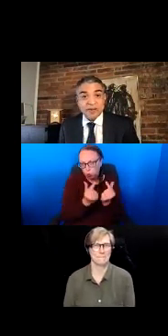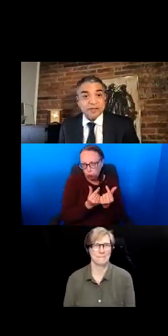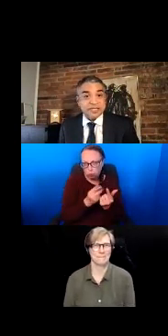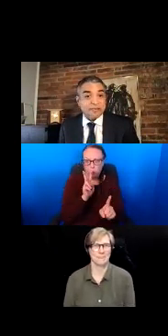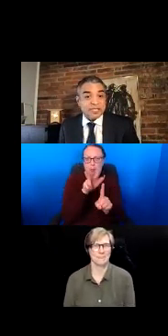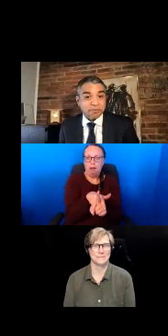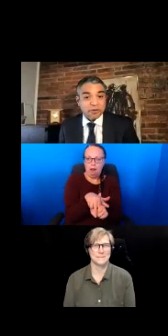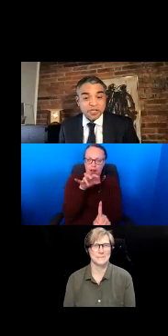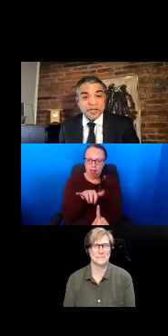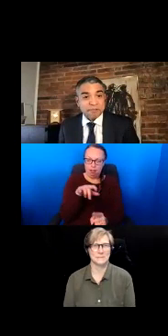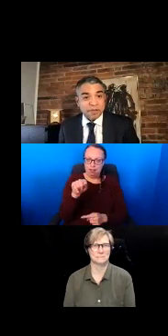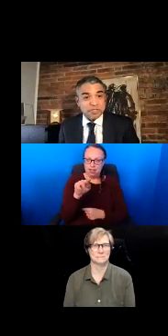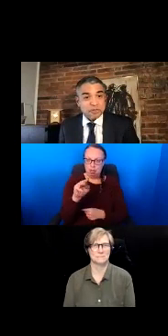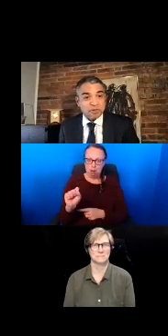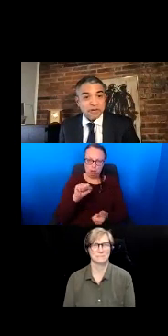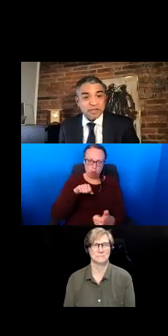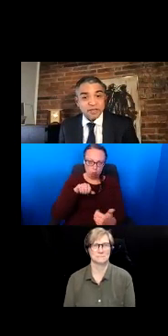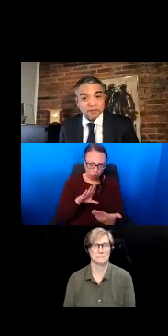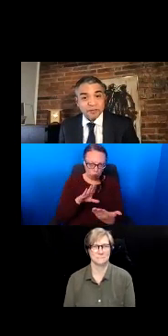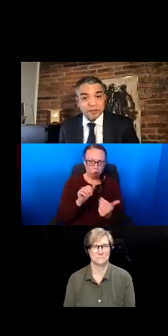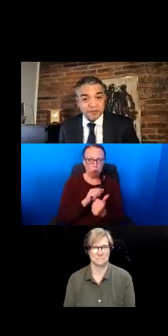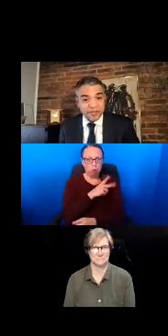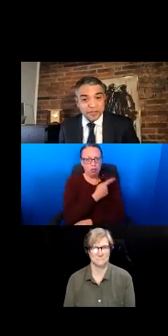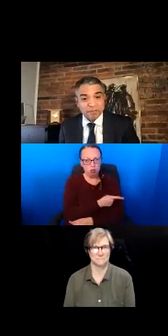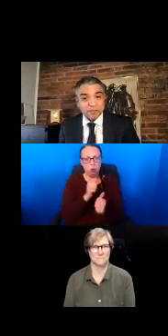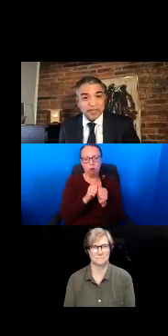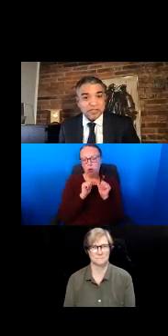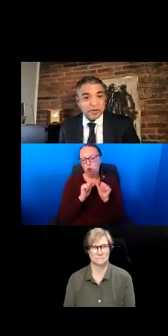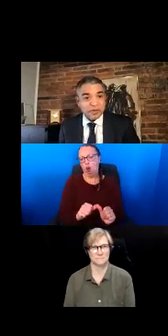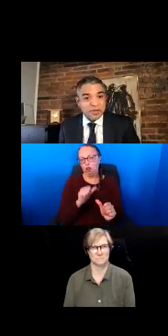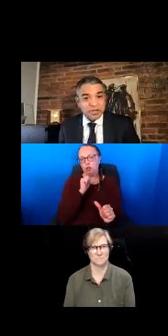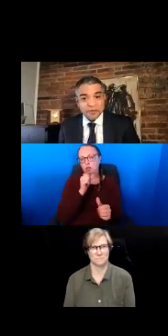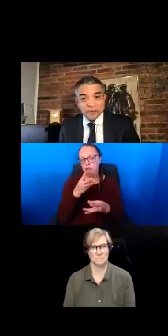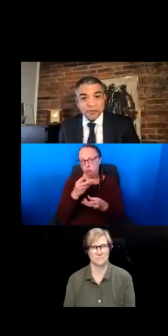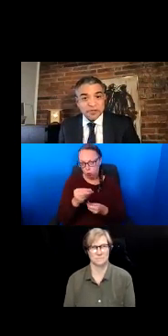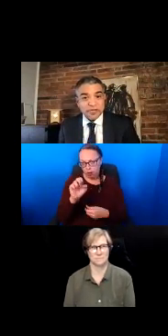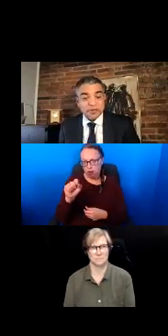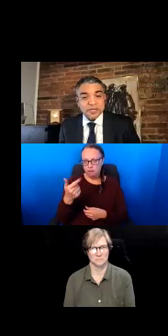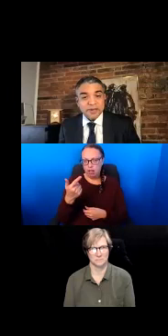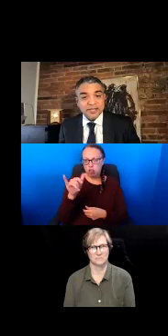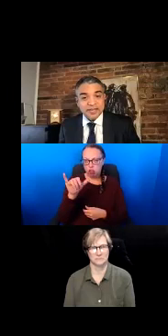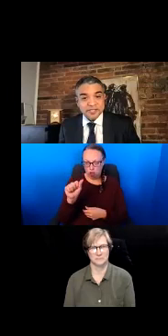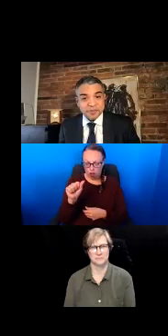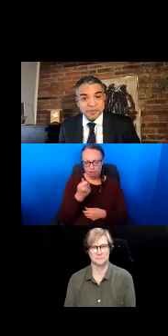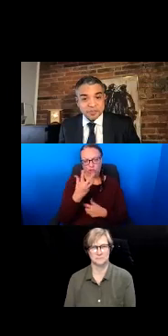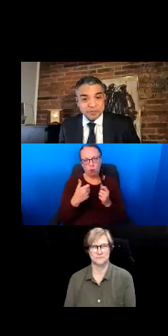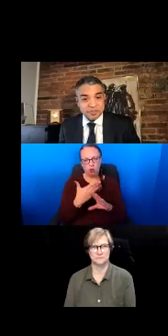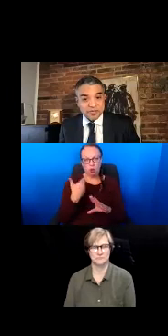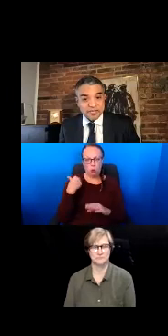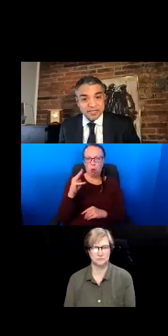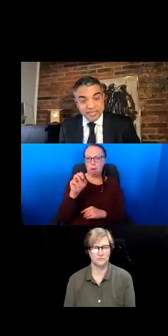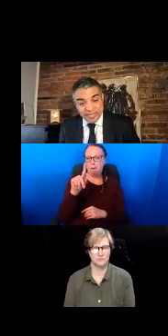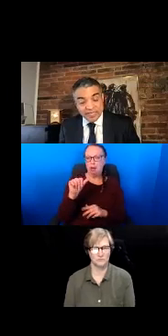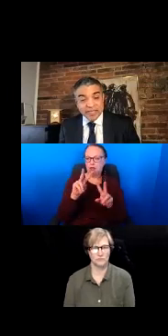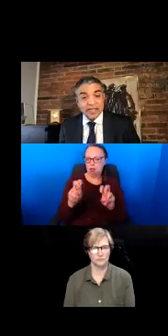this TMS approach in patients with chronic non-fluent aphasia. And so a few years ago, we did a meta-analysis which